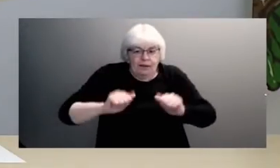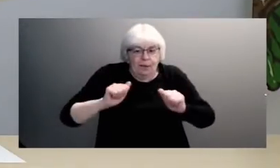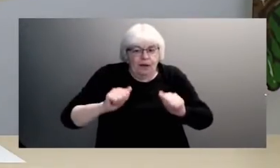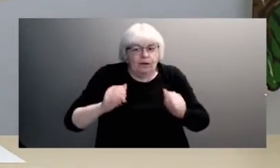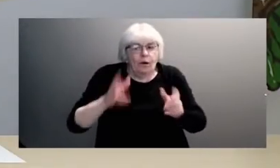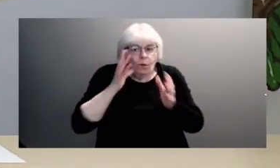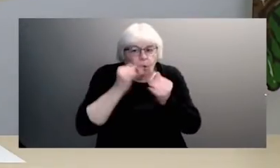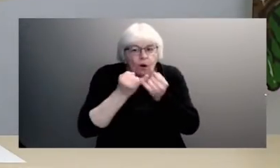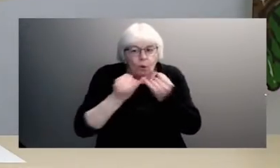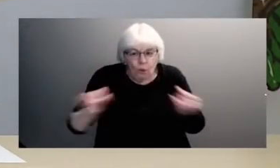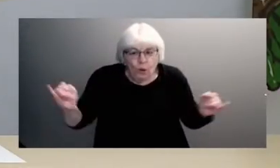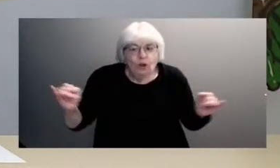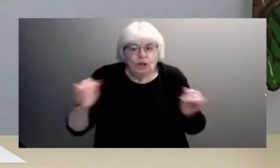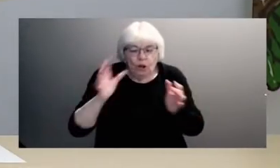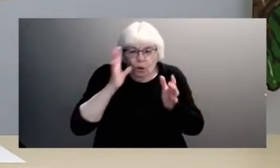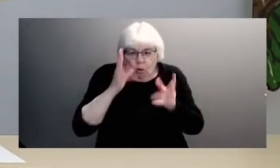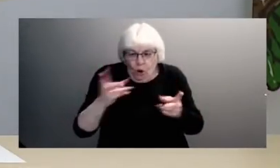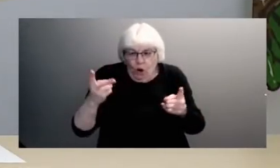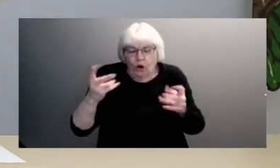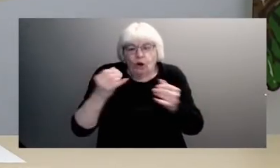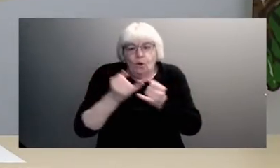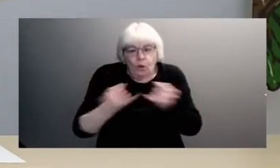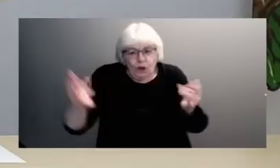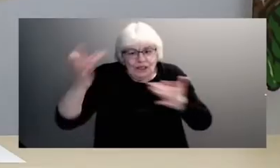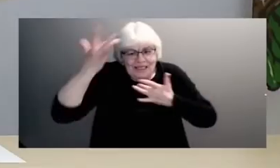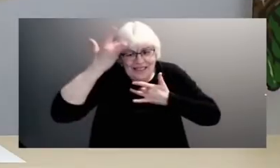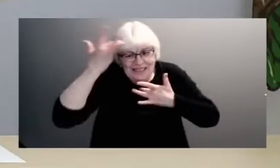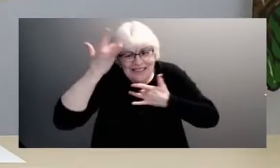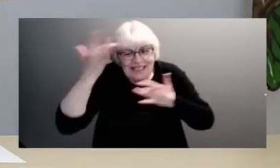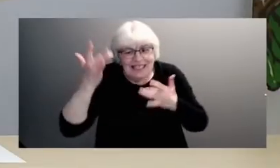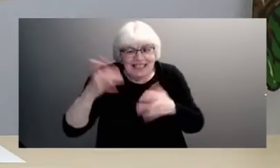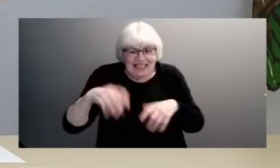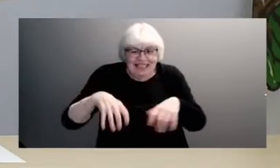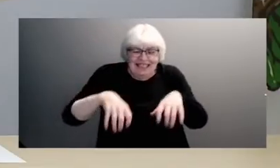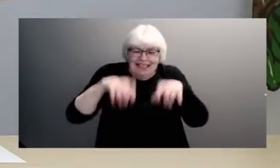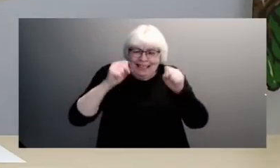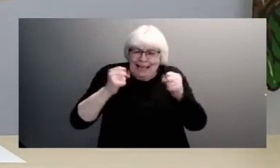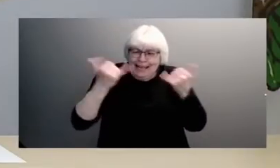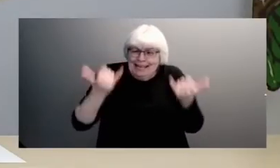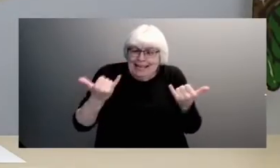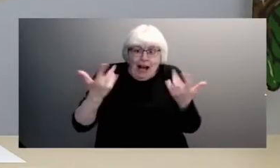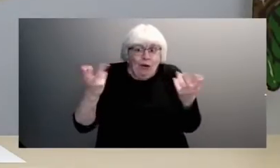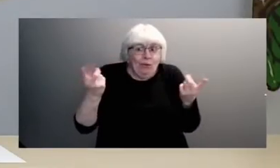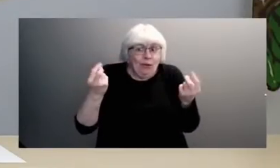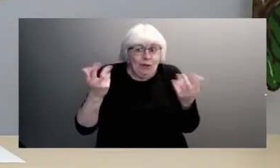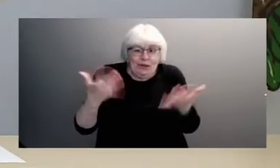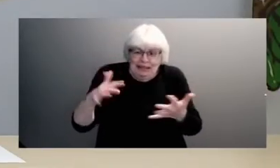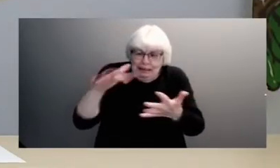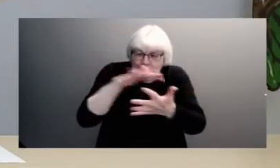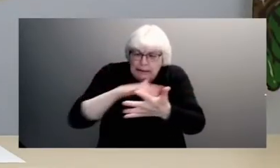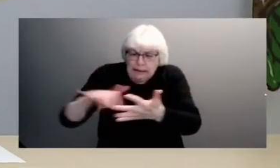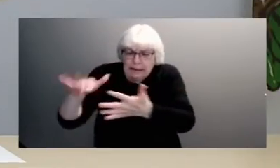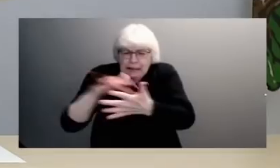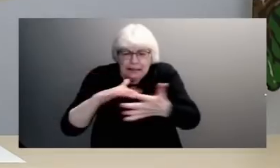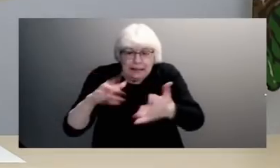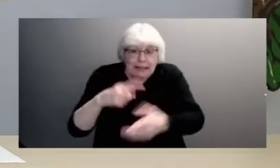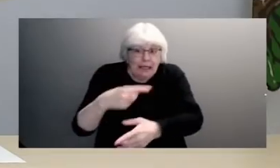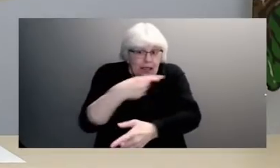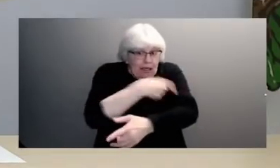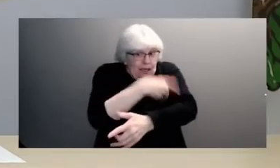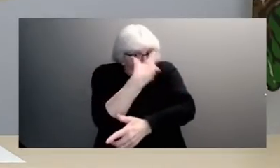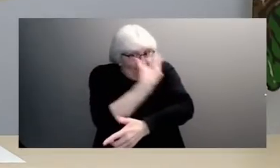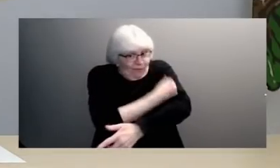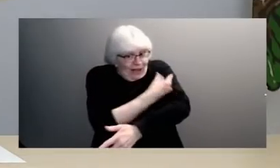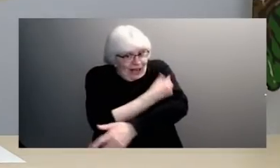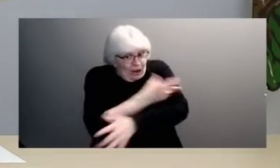determine the effectiveness of vaccine against Omicron. It also appears that individuals can get reinfected with Omicron after